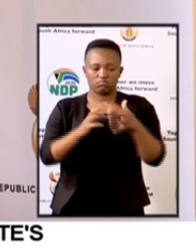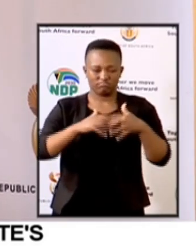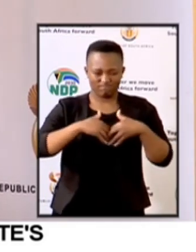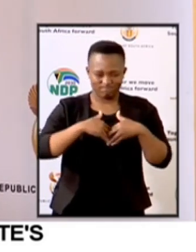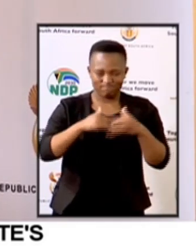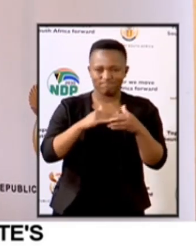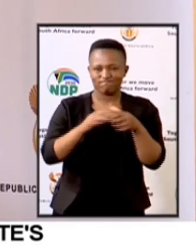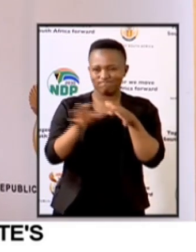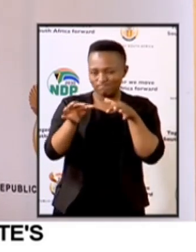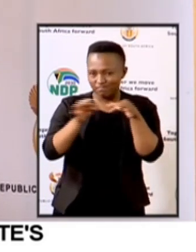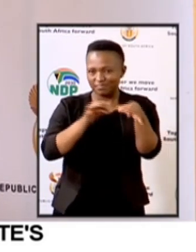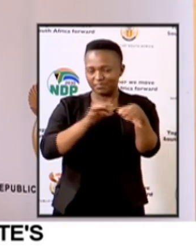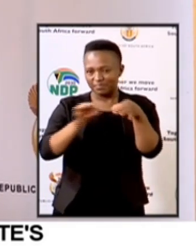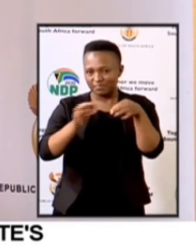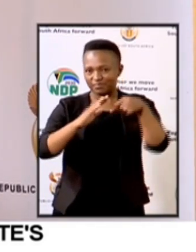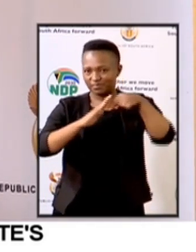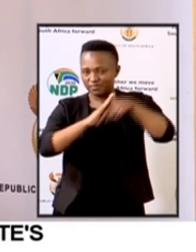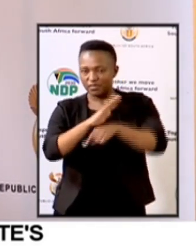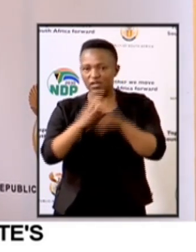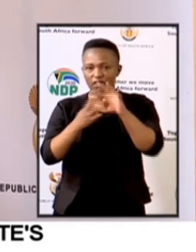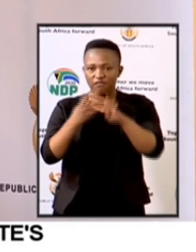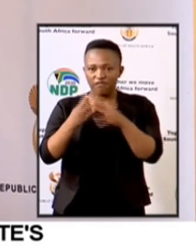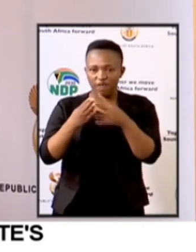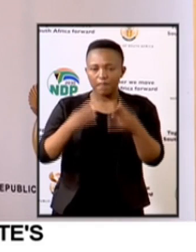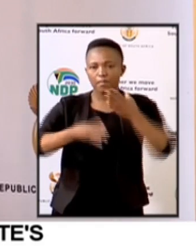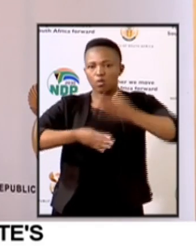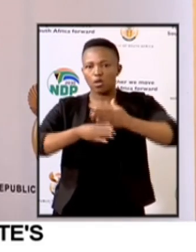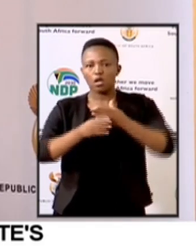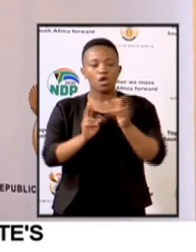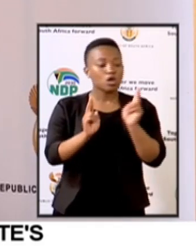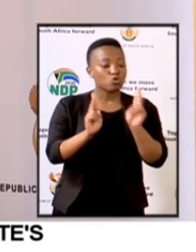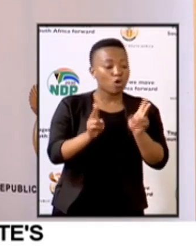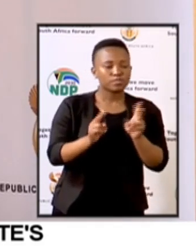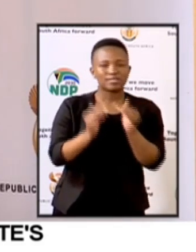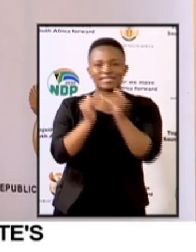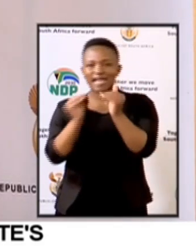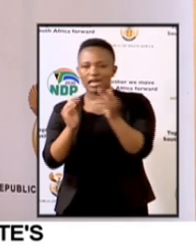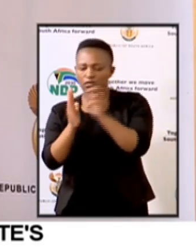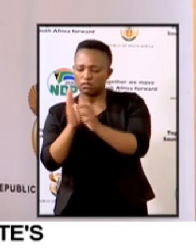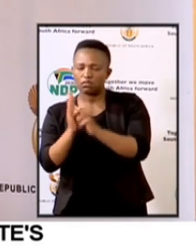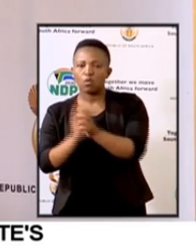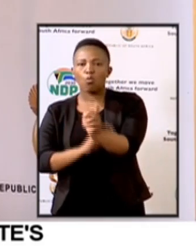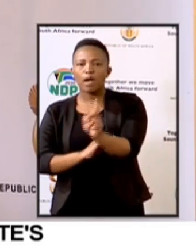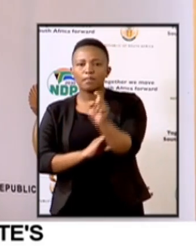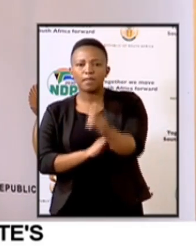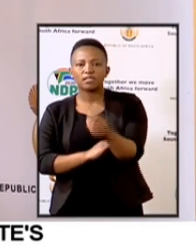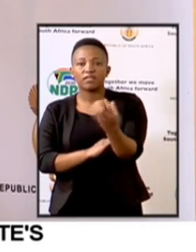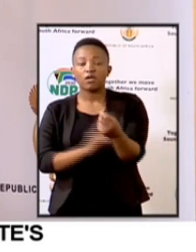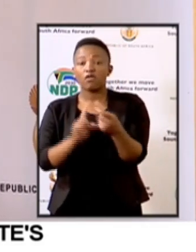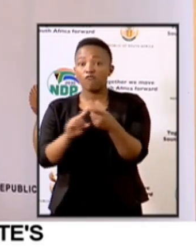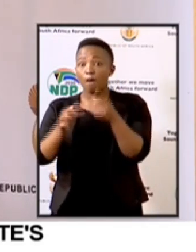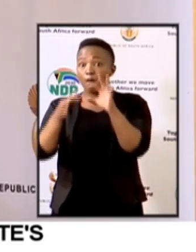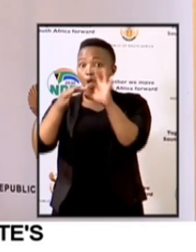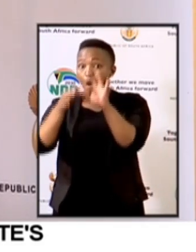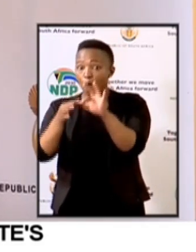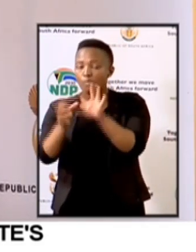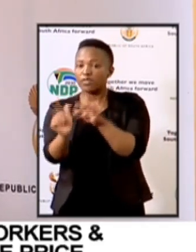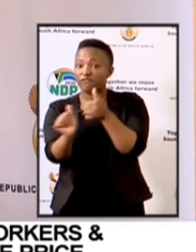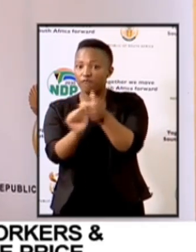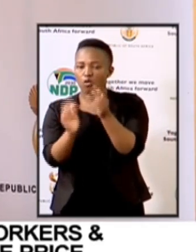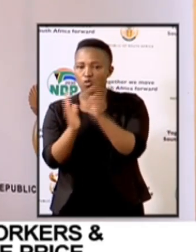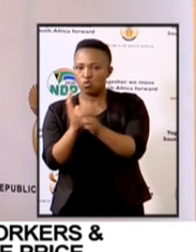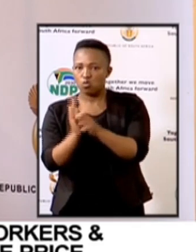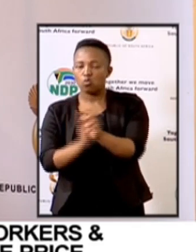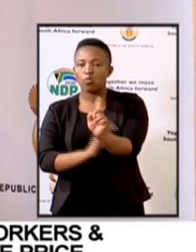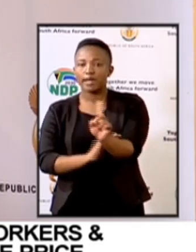detailed framework of norms and standards so that people are conscious all the time that as they work from home, there are